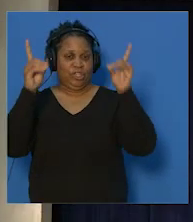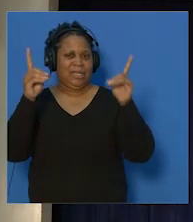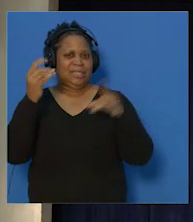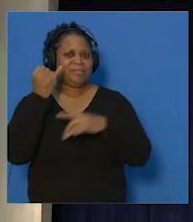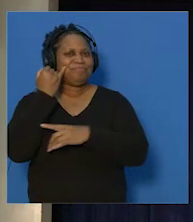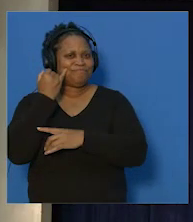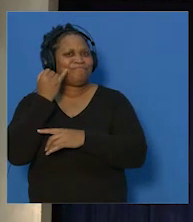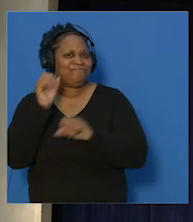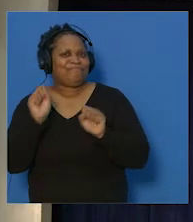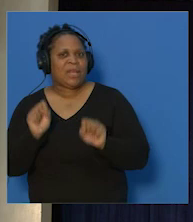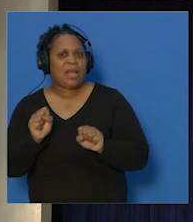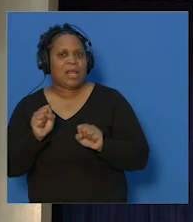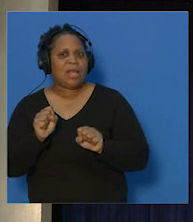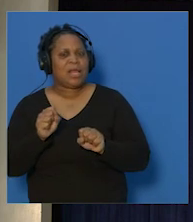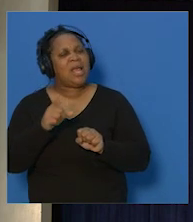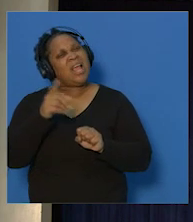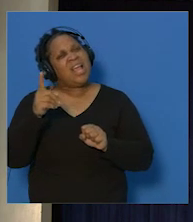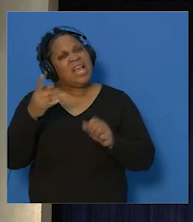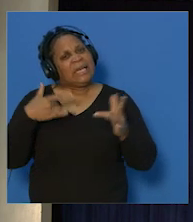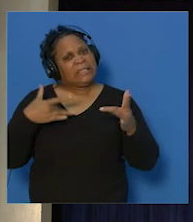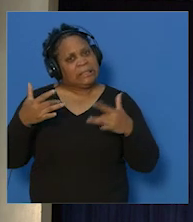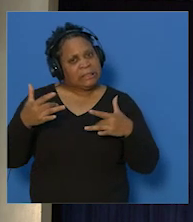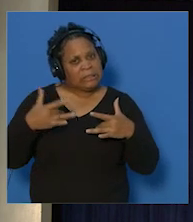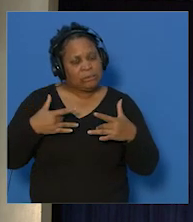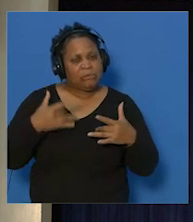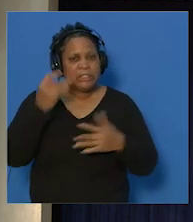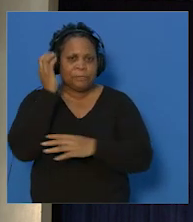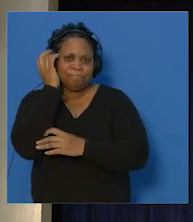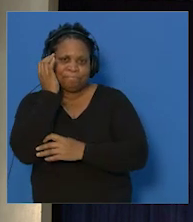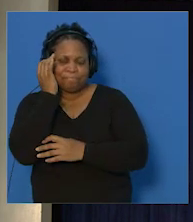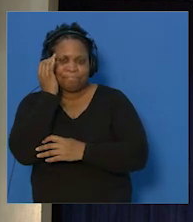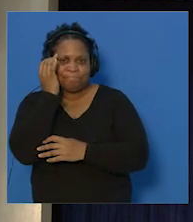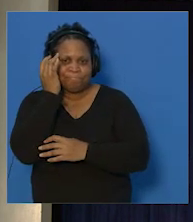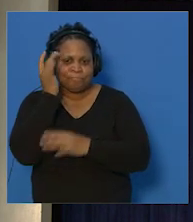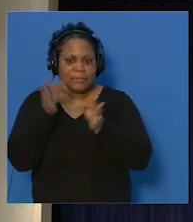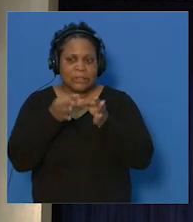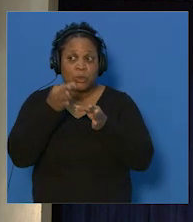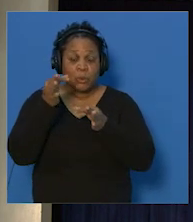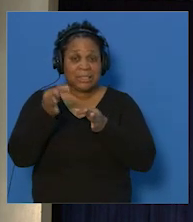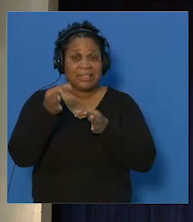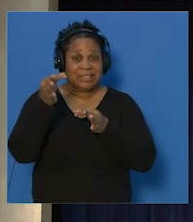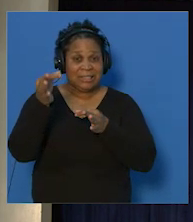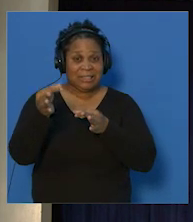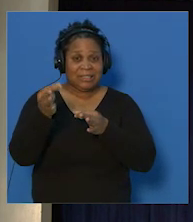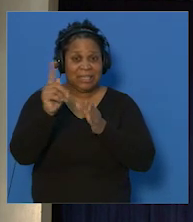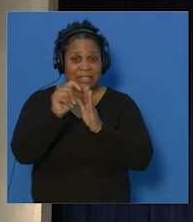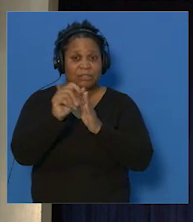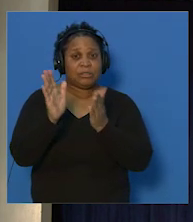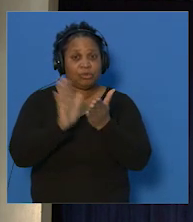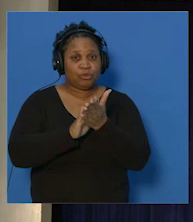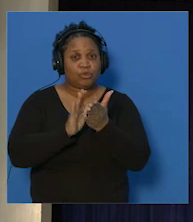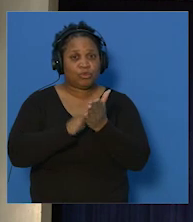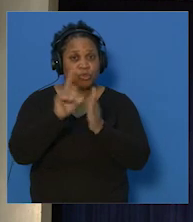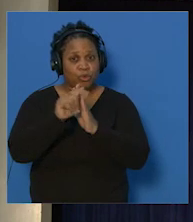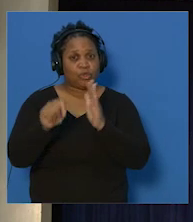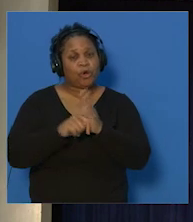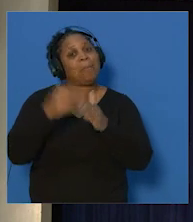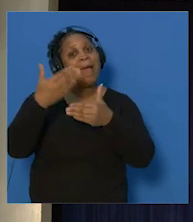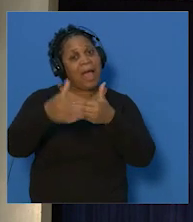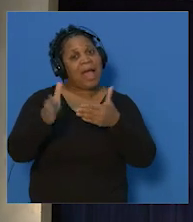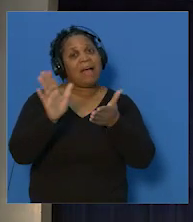may, has there been any consideration given to extending the school term, ahead of the summer